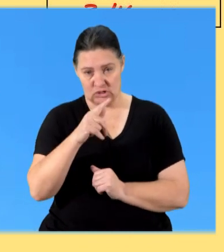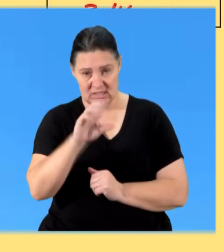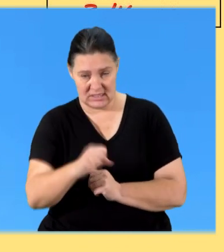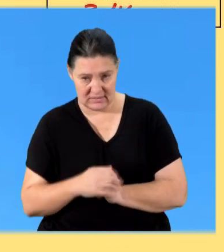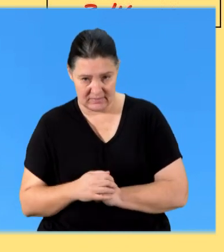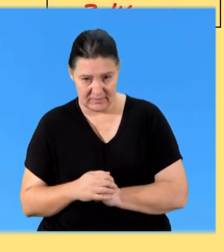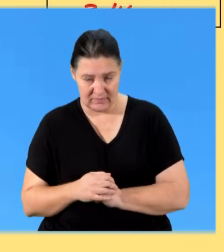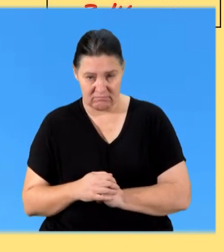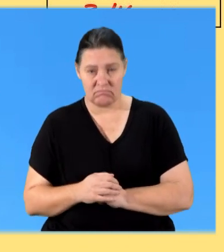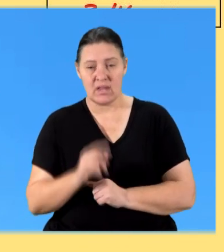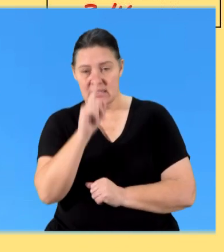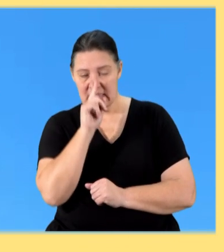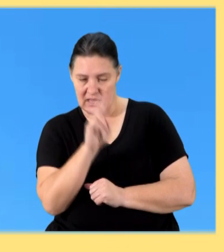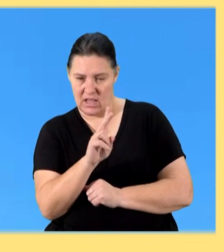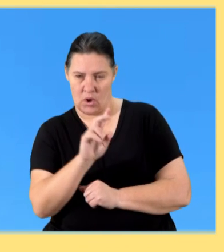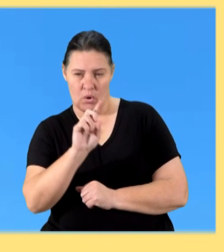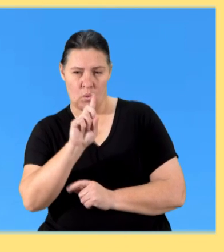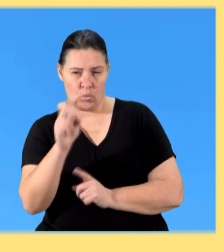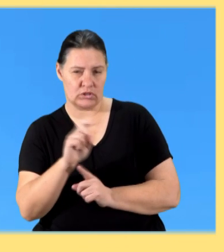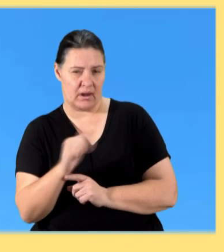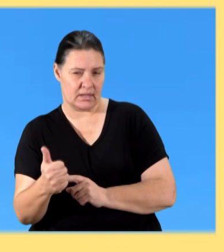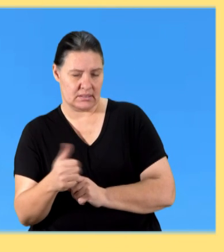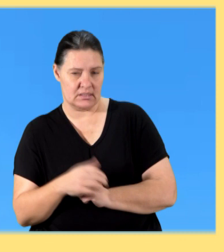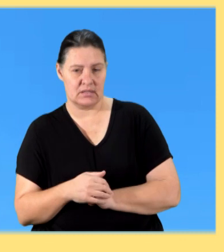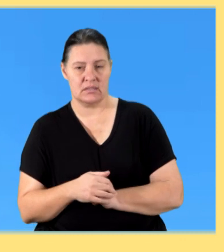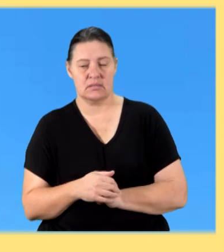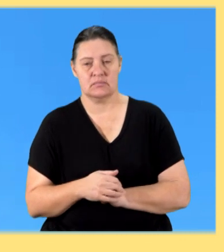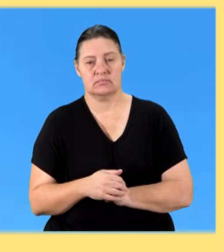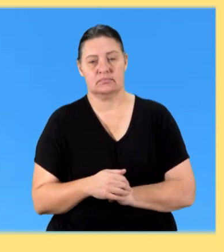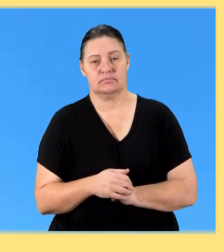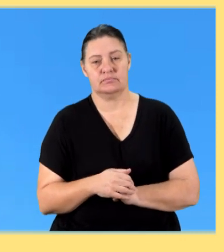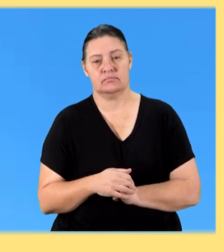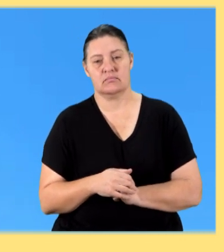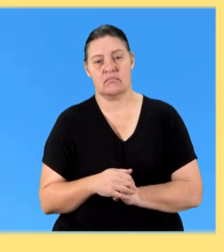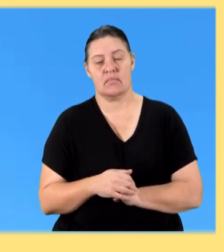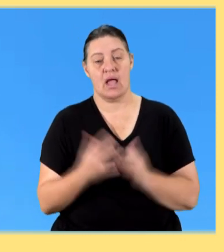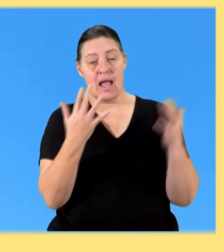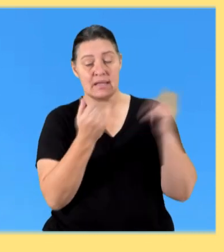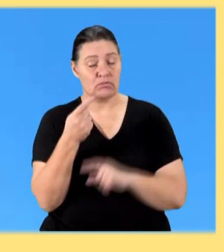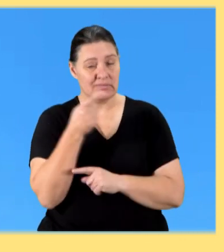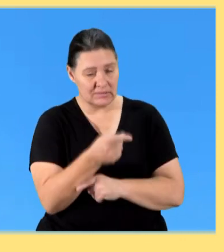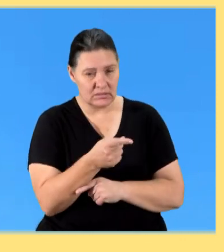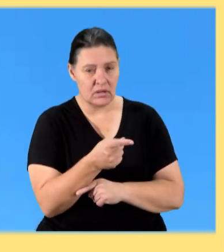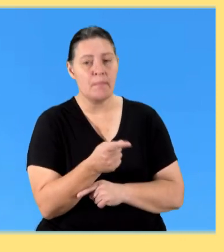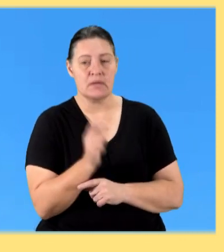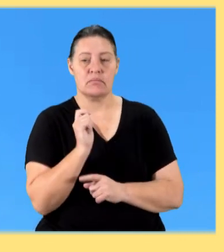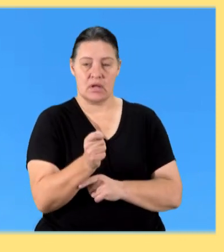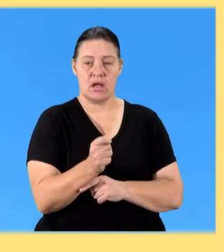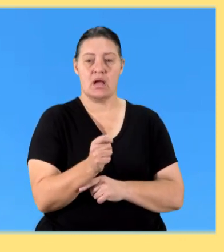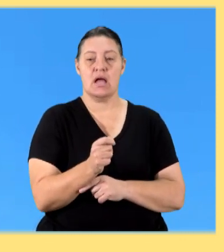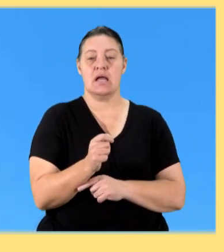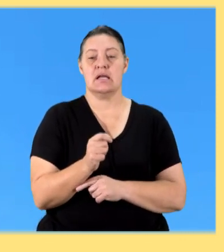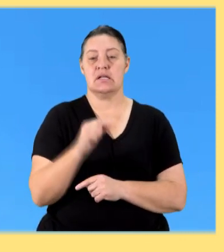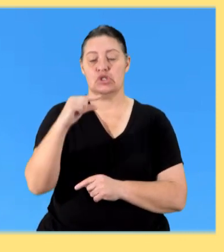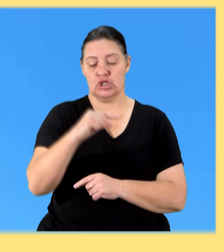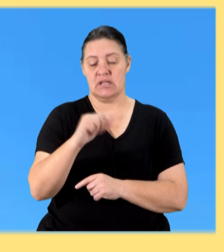go and see the next question. The next question then reads, calculate the amount due to GW